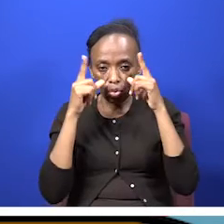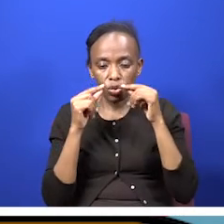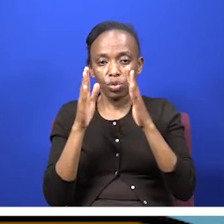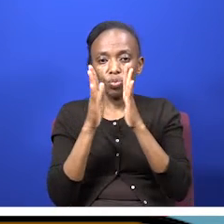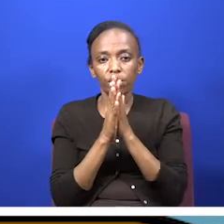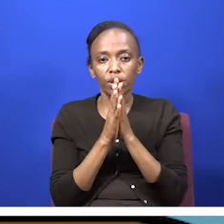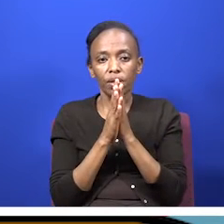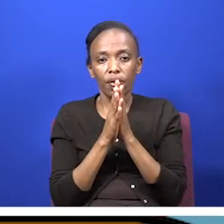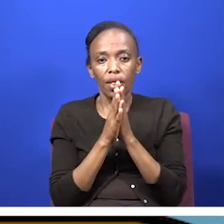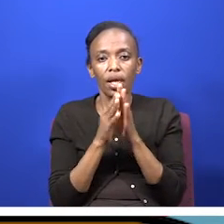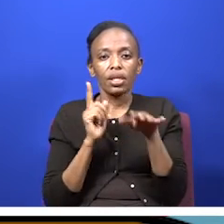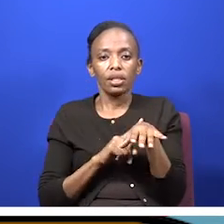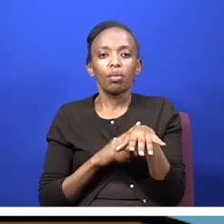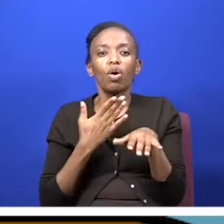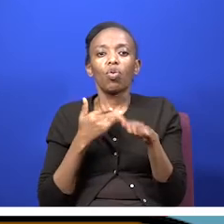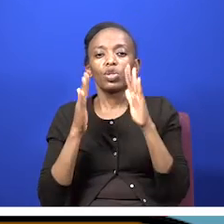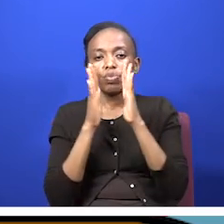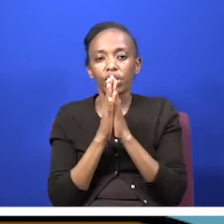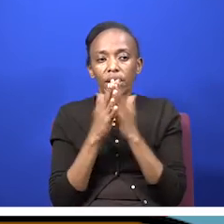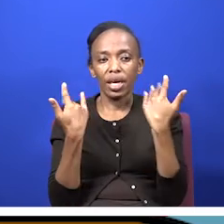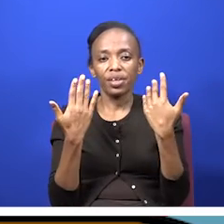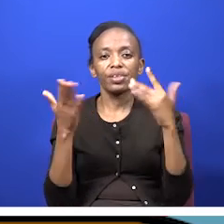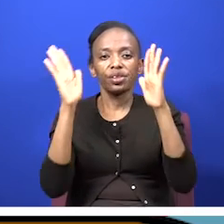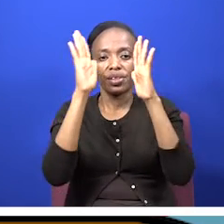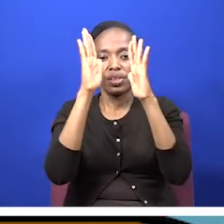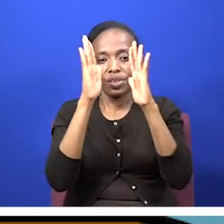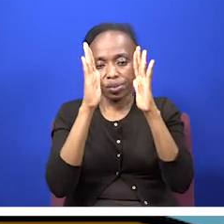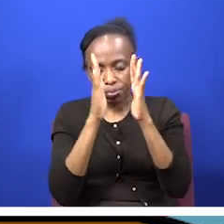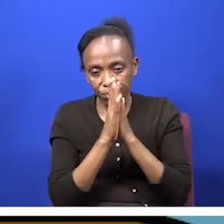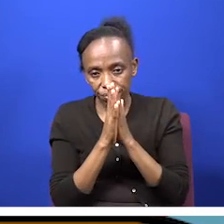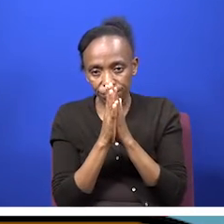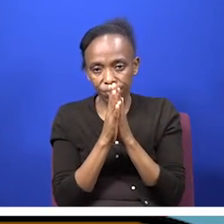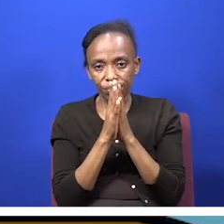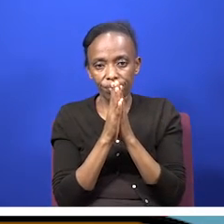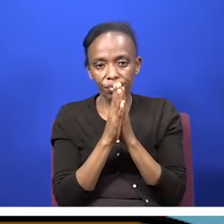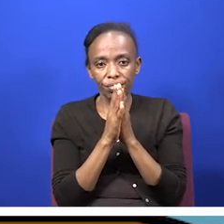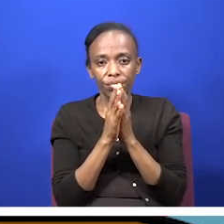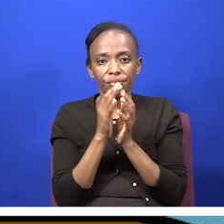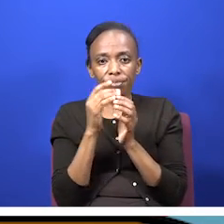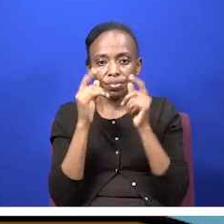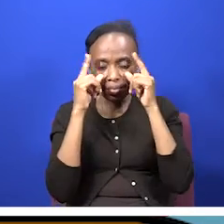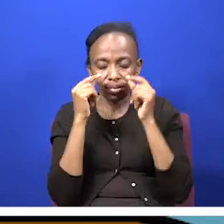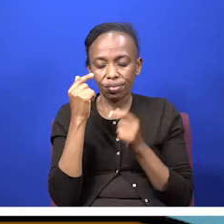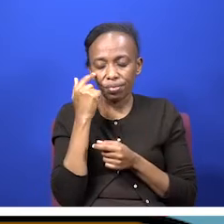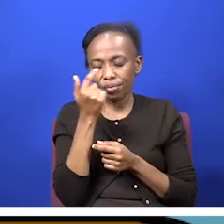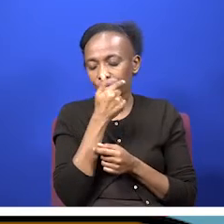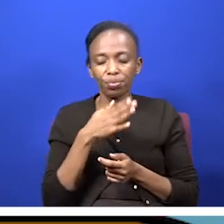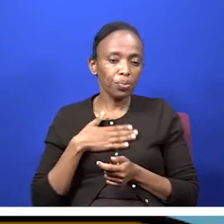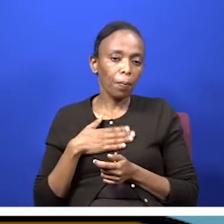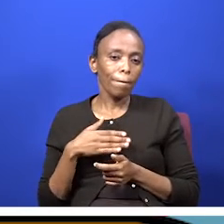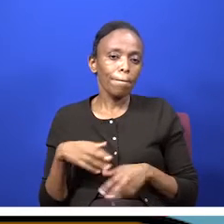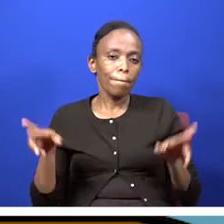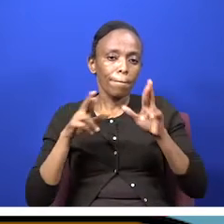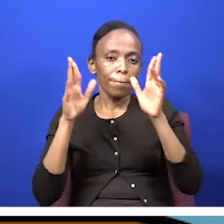eyes to pray. When I want to pray, I put my hands together, I